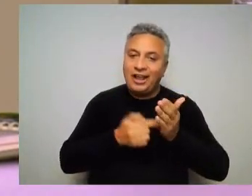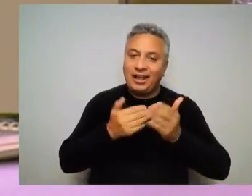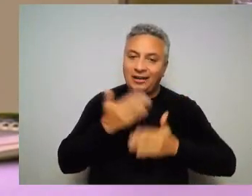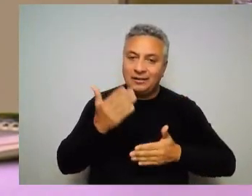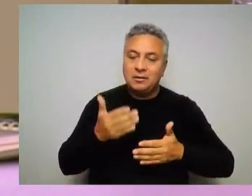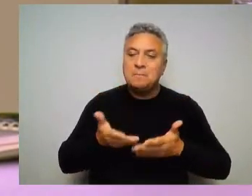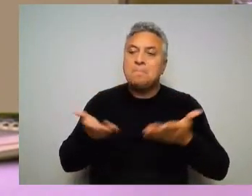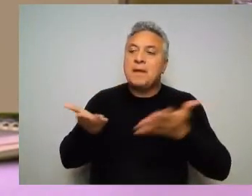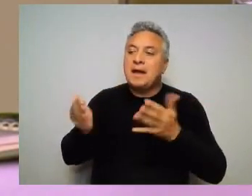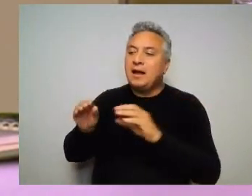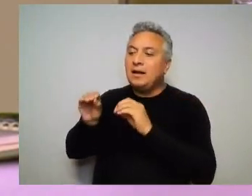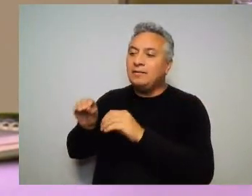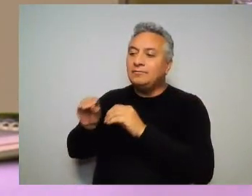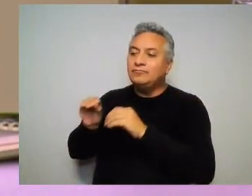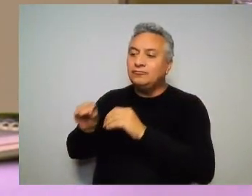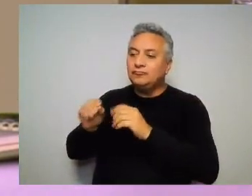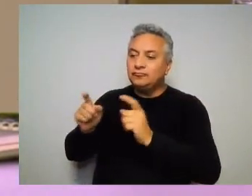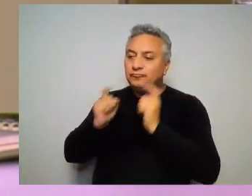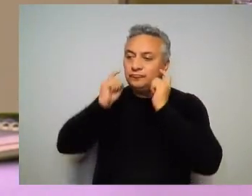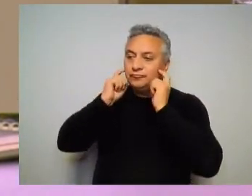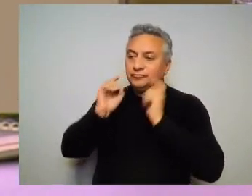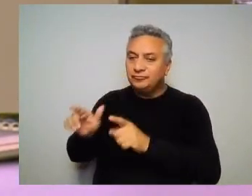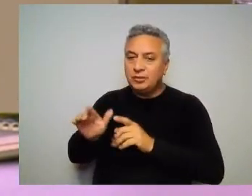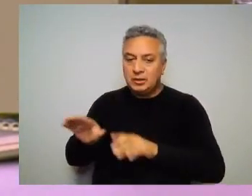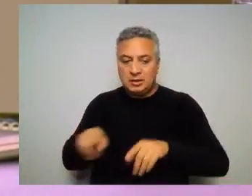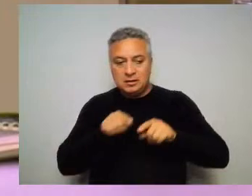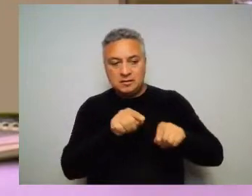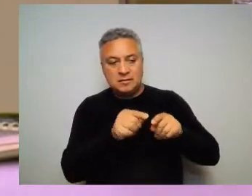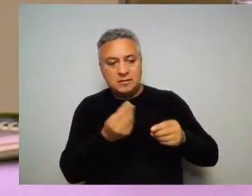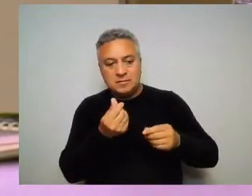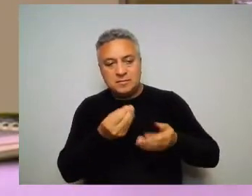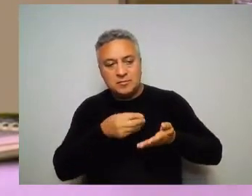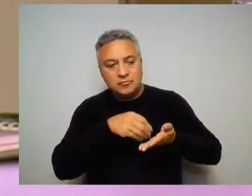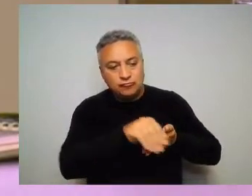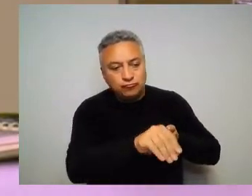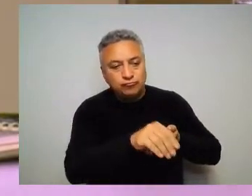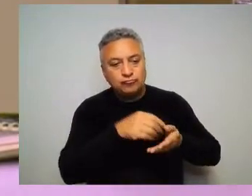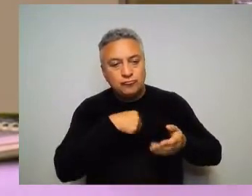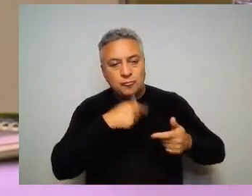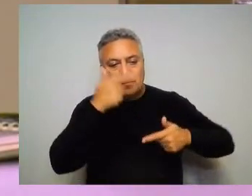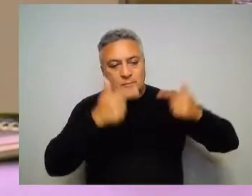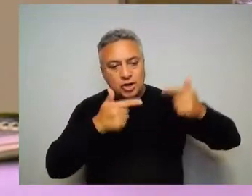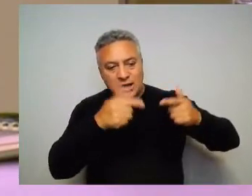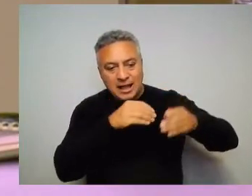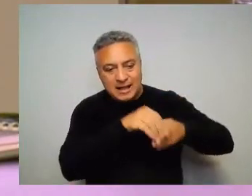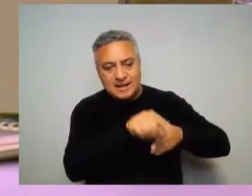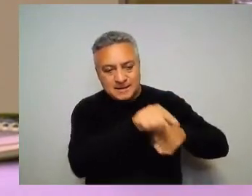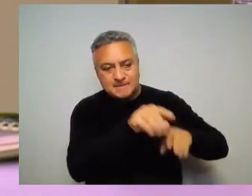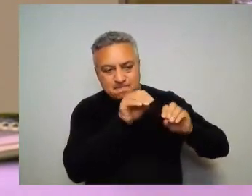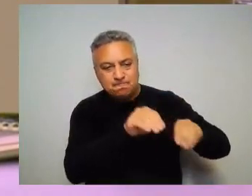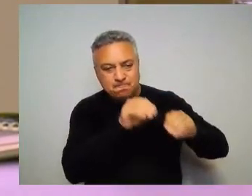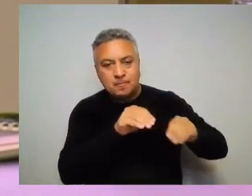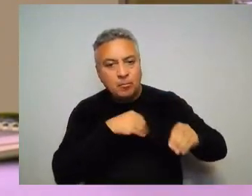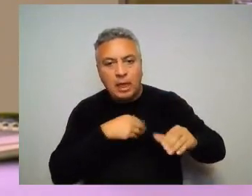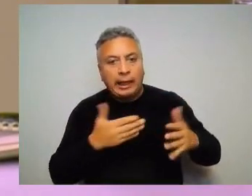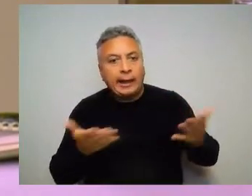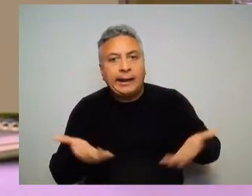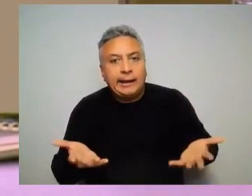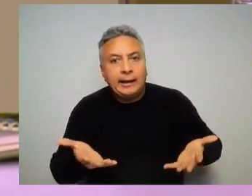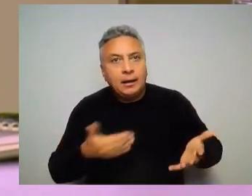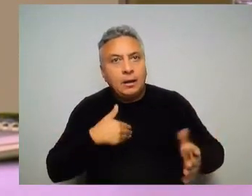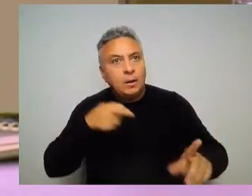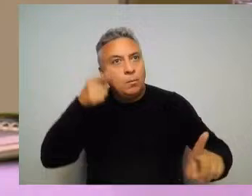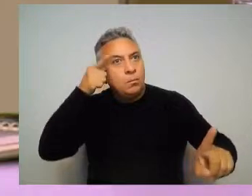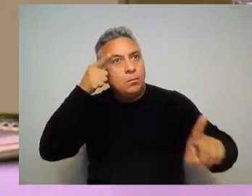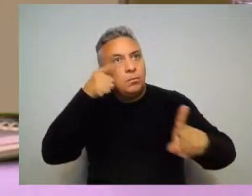technology and innovation? Why do I train more PhDs? Why do I develop more scholarship programs? What am I looking for with these policies? What is